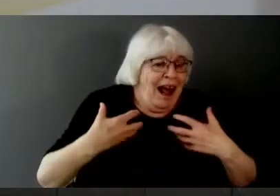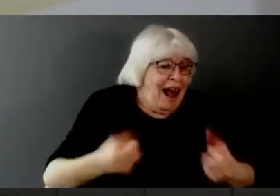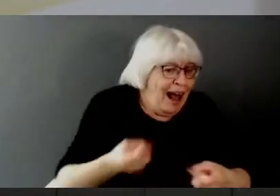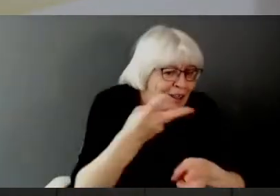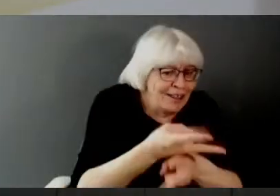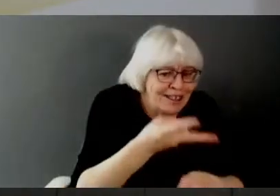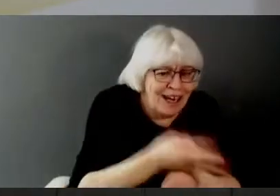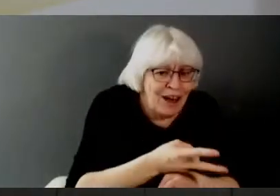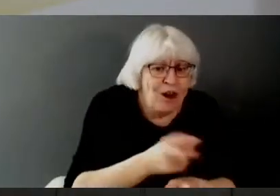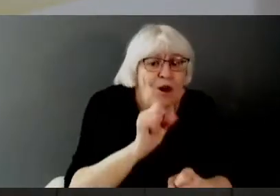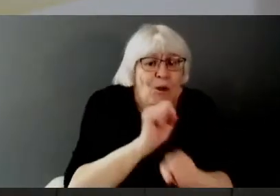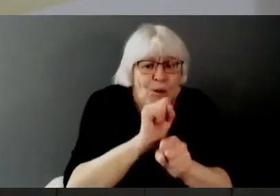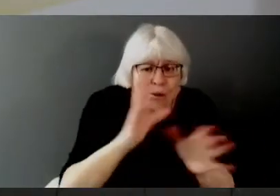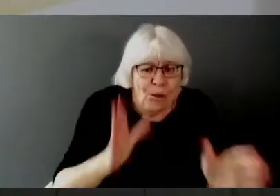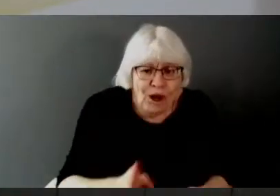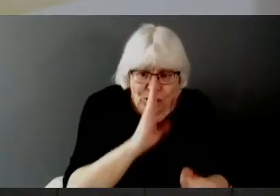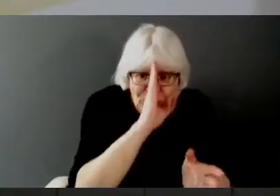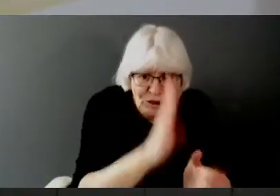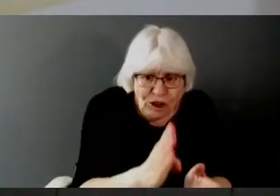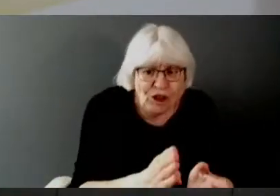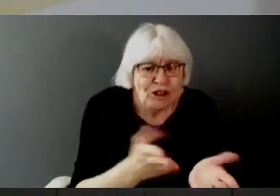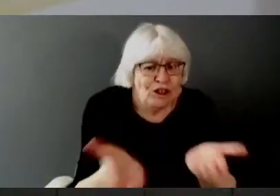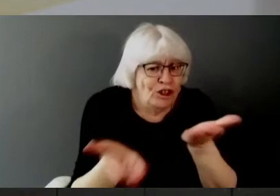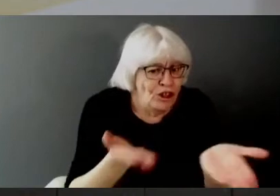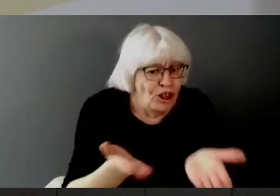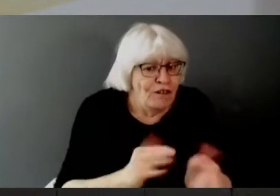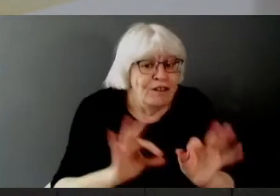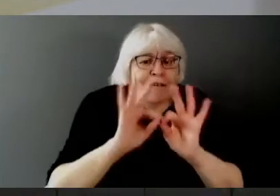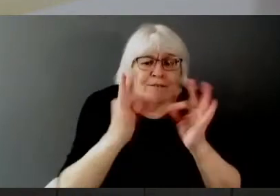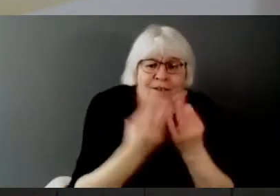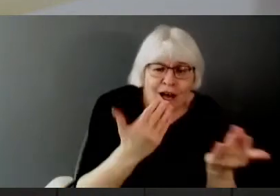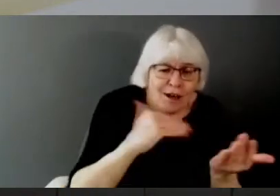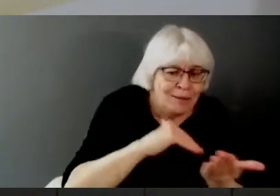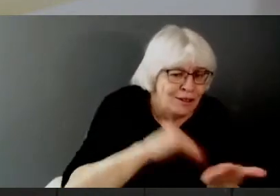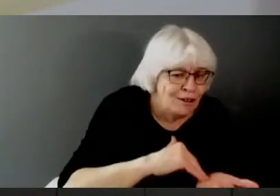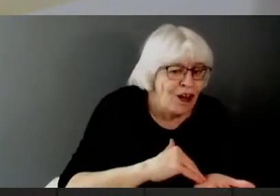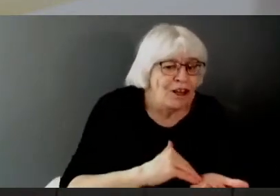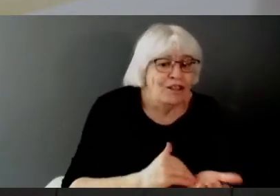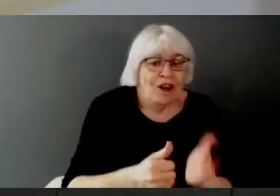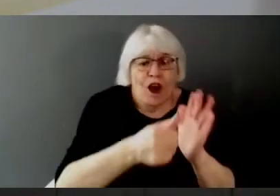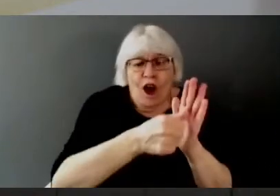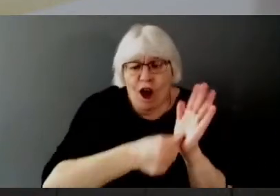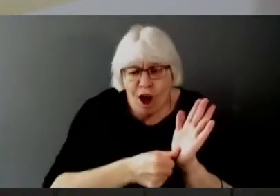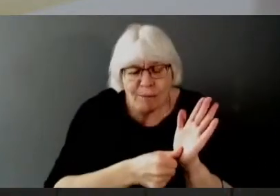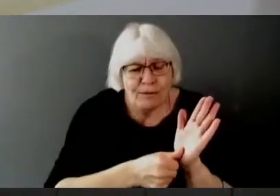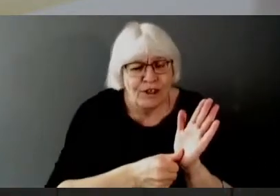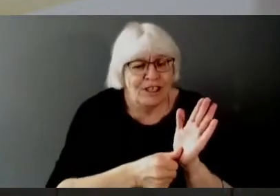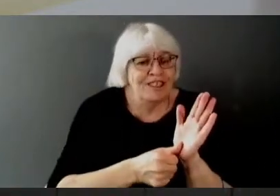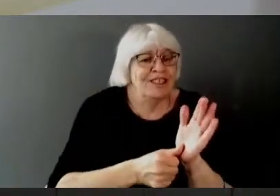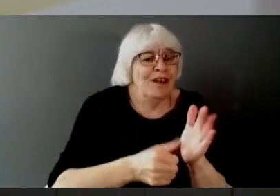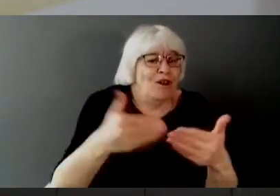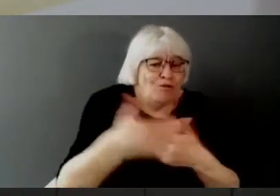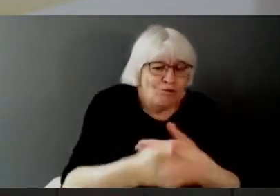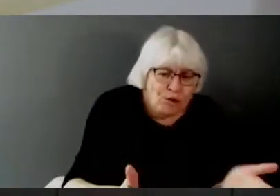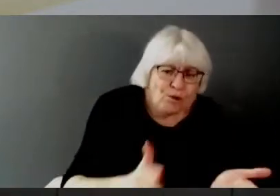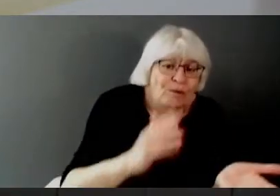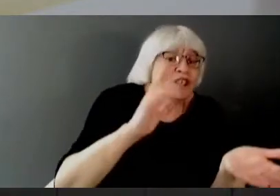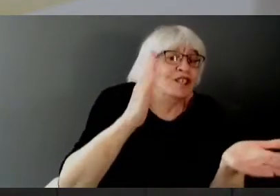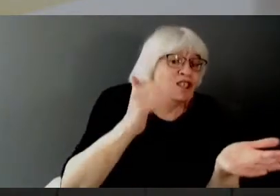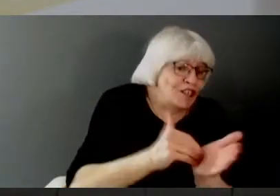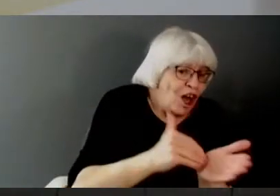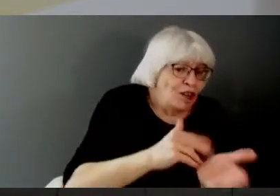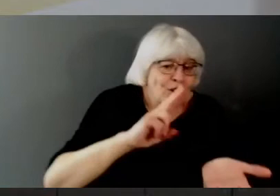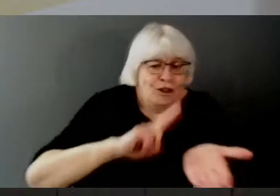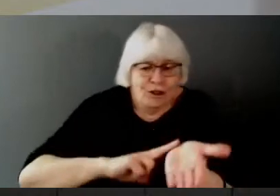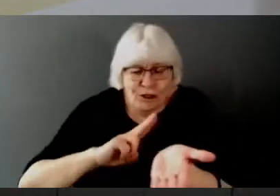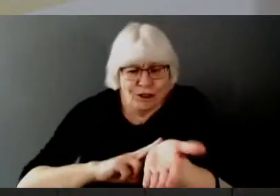instance, family physicians, OR staff. So in the first quarter, between now